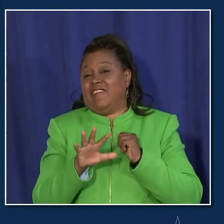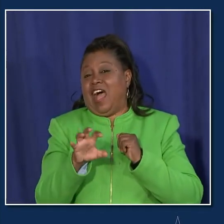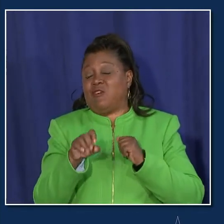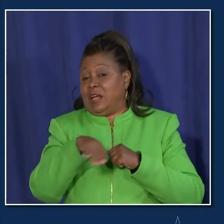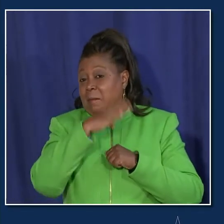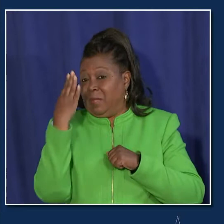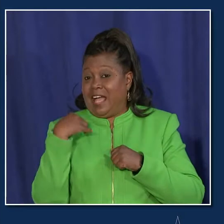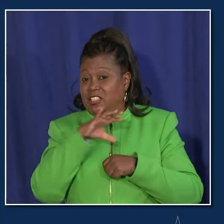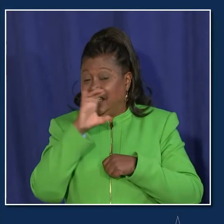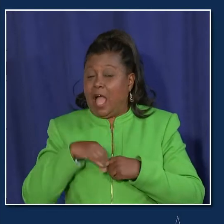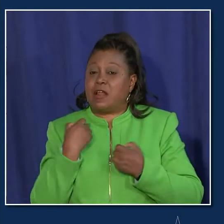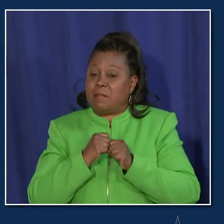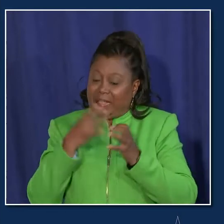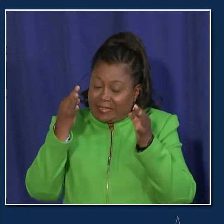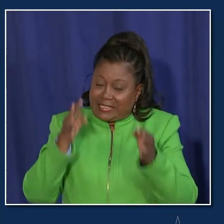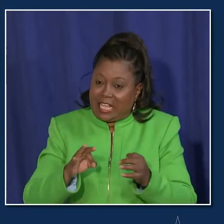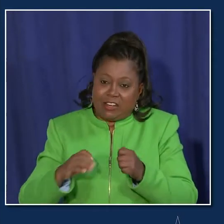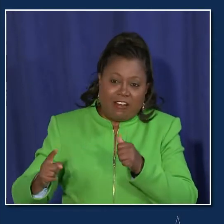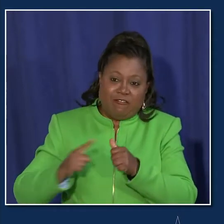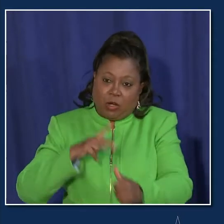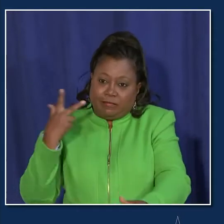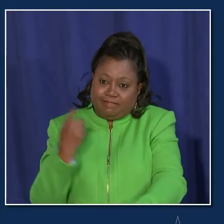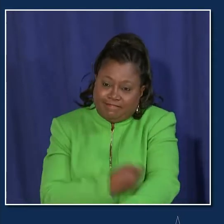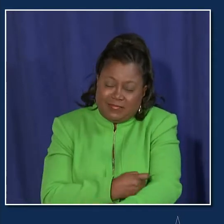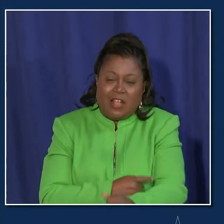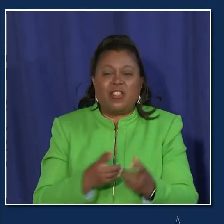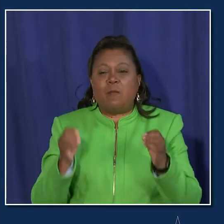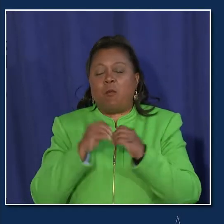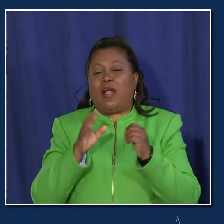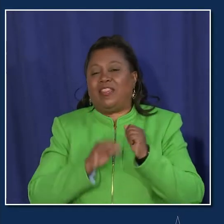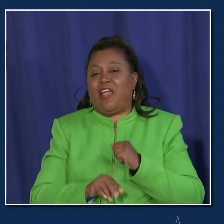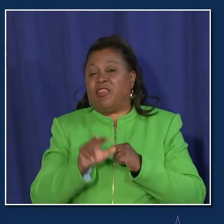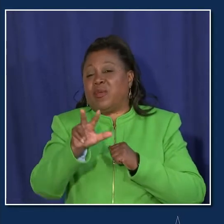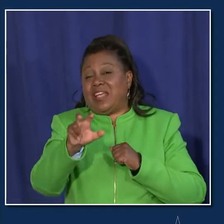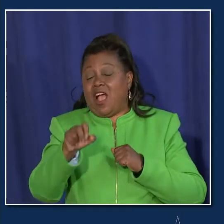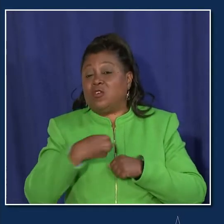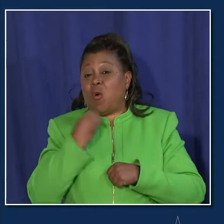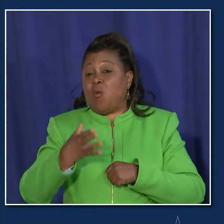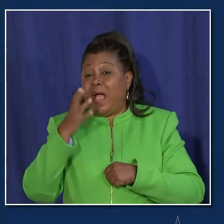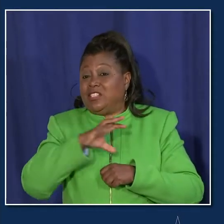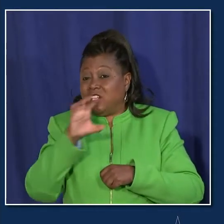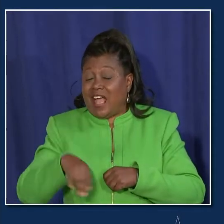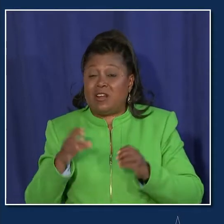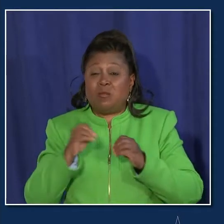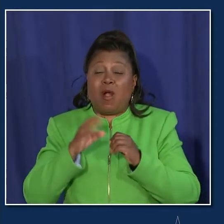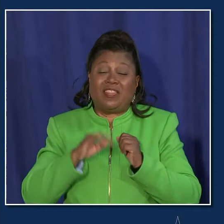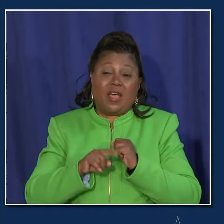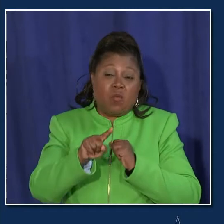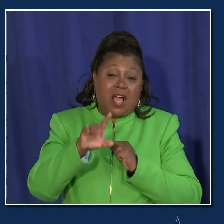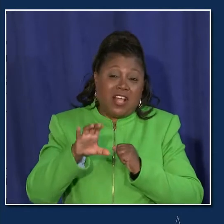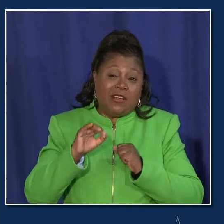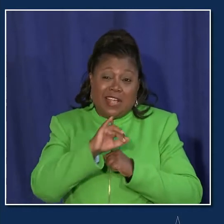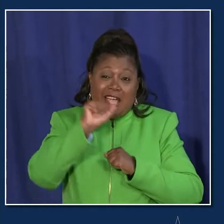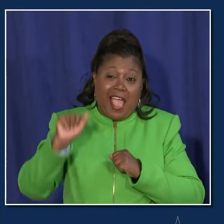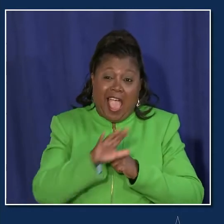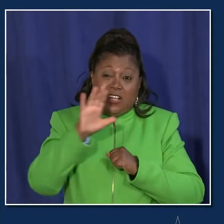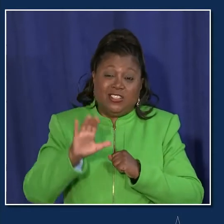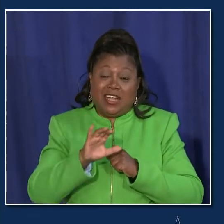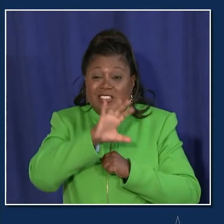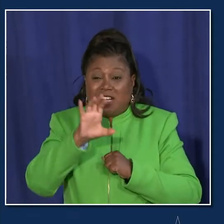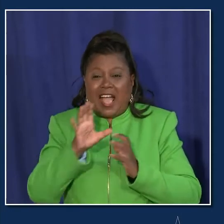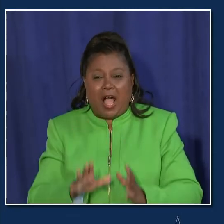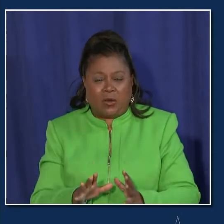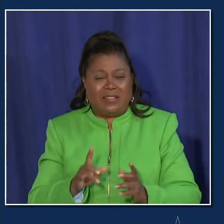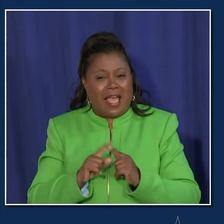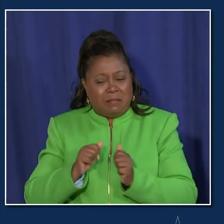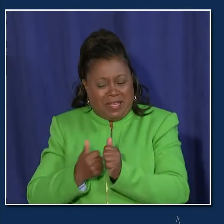Black Chicagoans that make that decision to get the first dose. There are more than 300 white Chicagoans and more than 100 Asian Chicagoans.